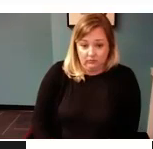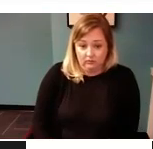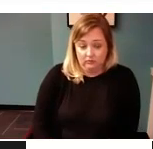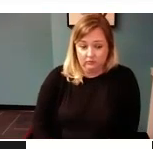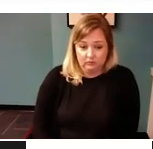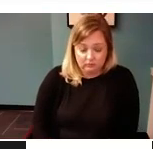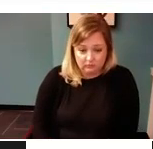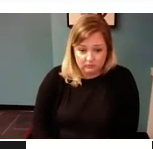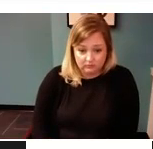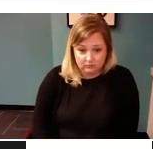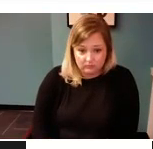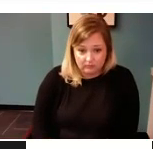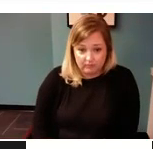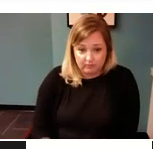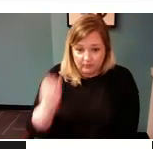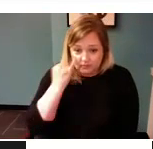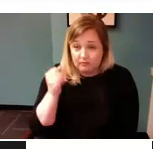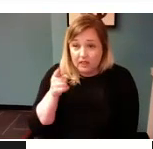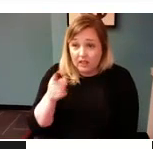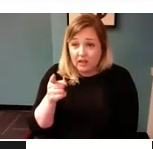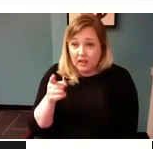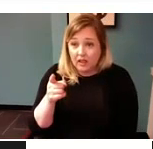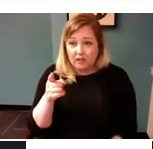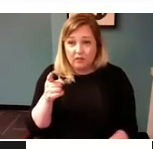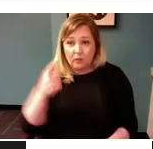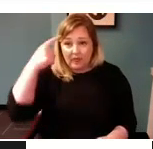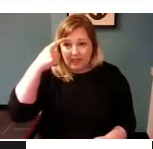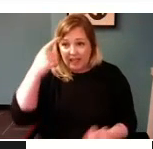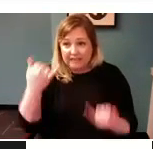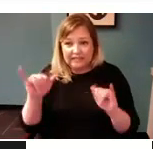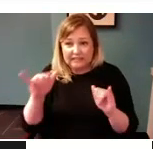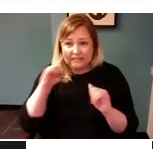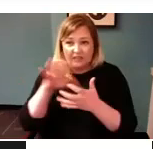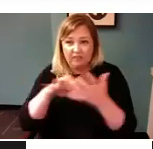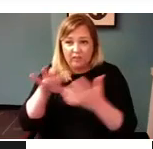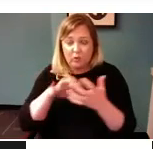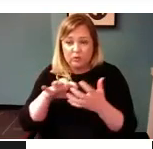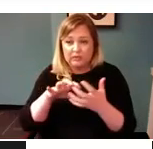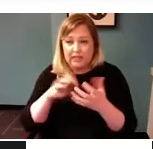If you still see that there is some confusion, just let me know. I need to understand what